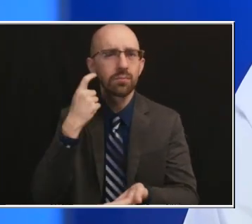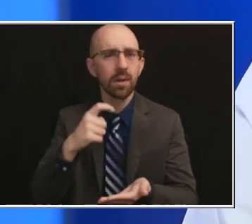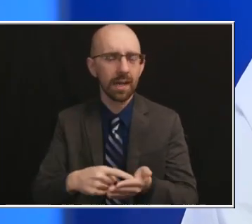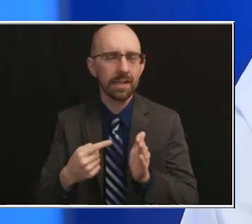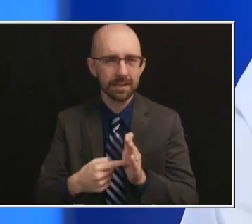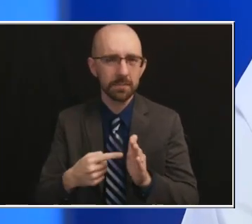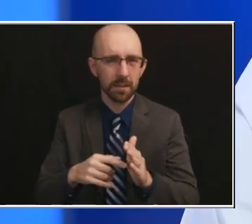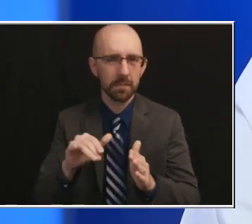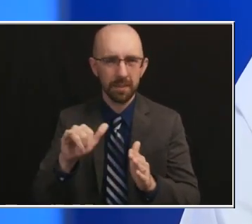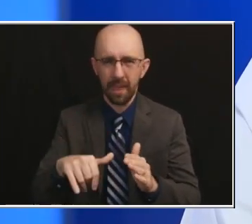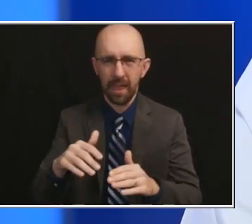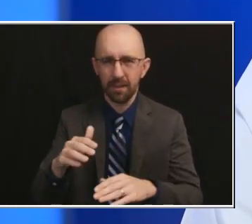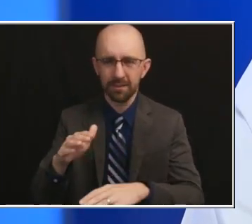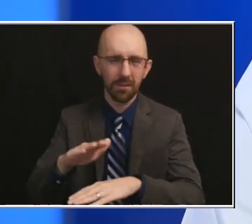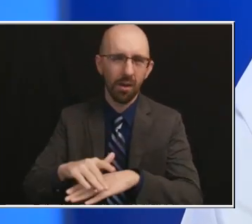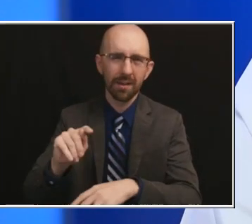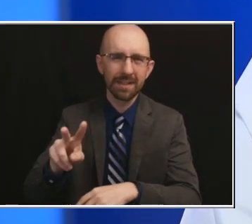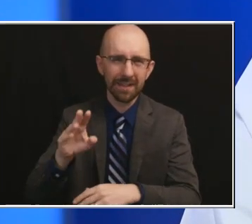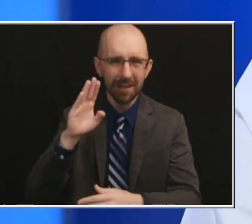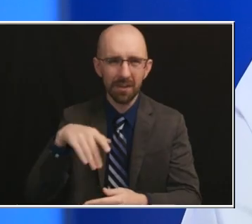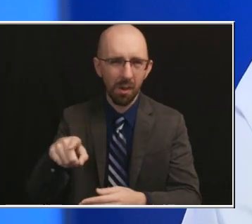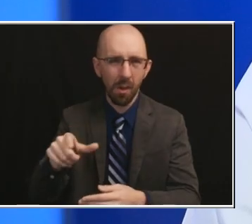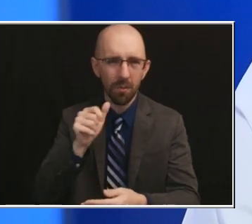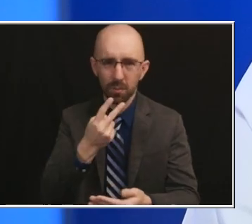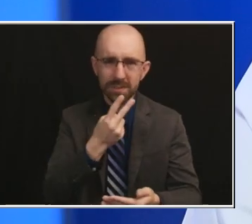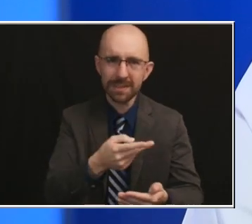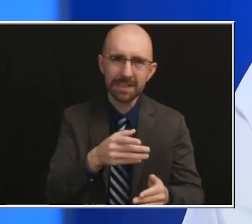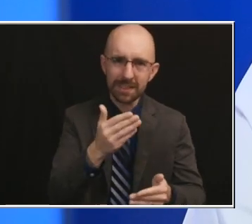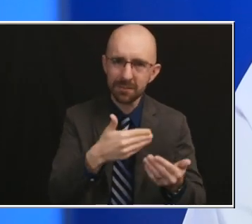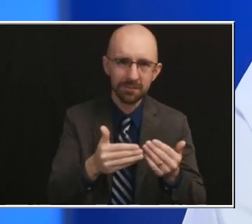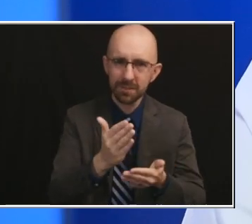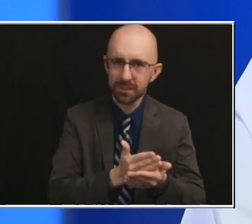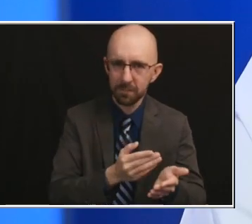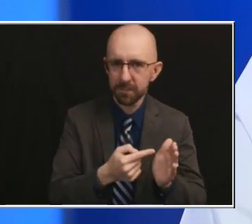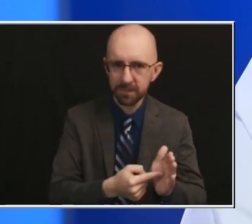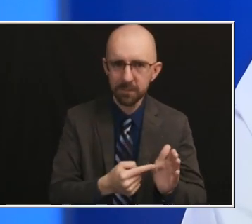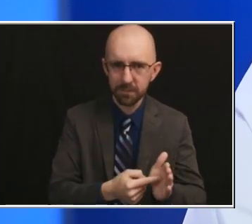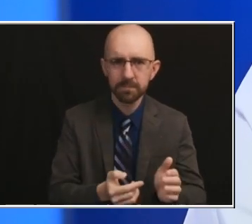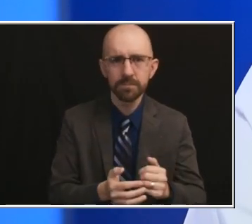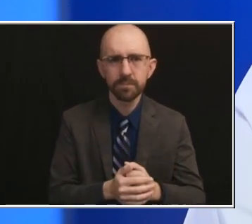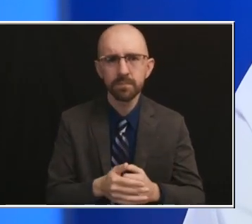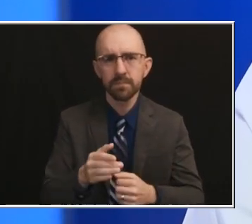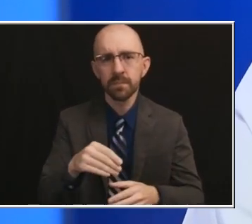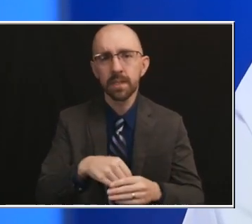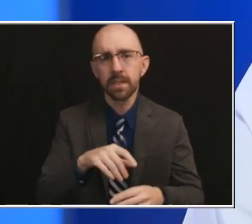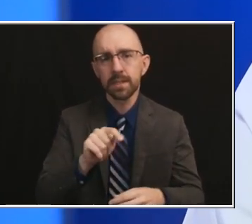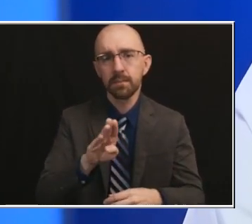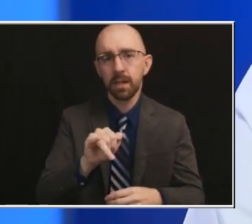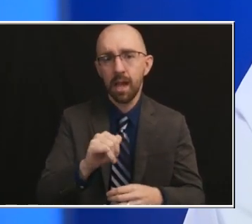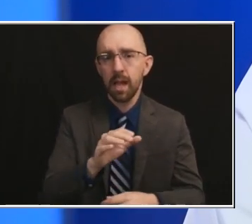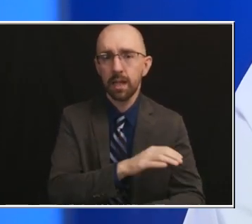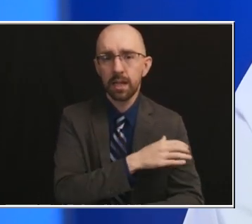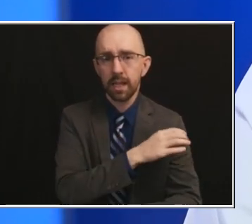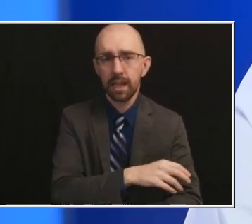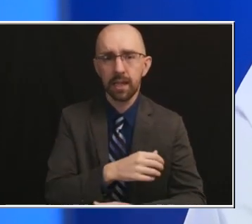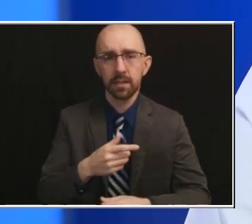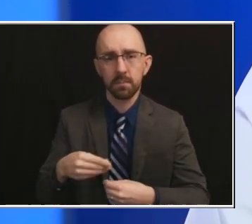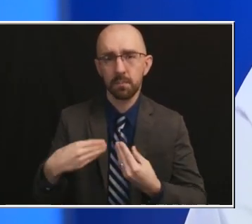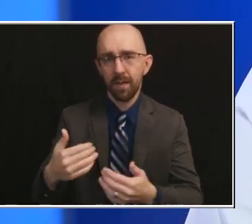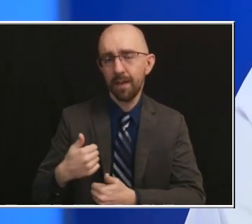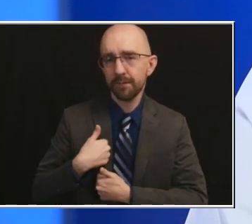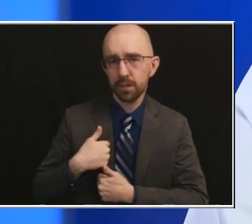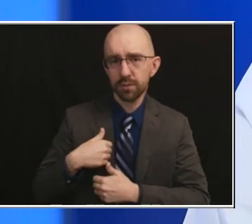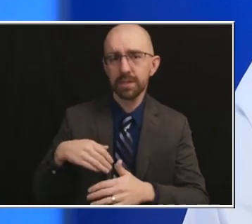TV. So we have to spread some awareness in the TBI clinics and provide veterans access to those specialized